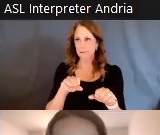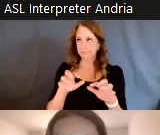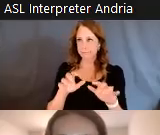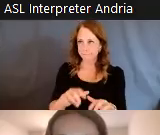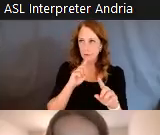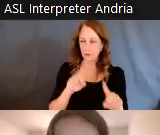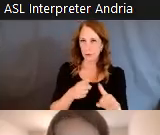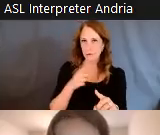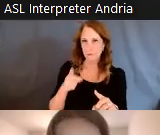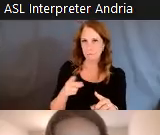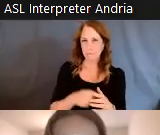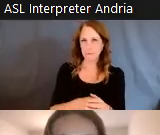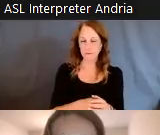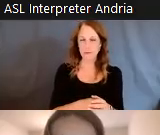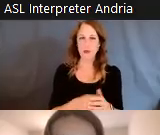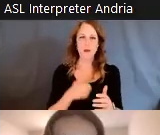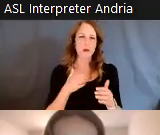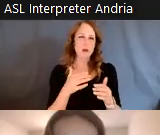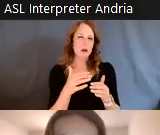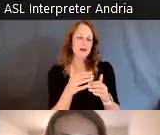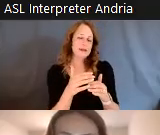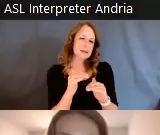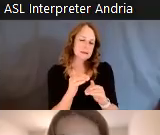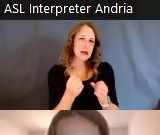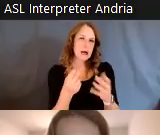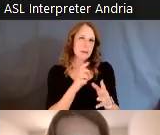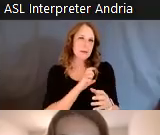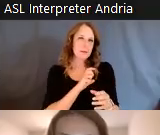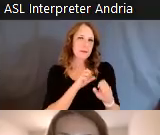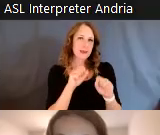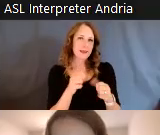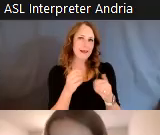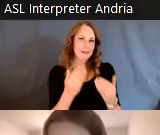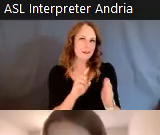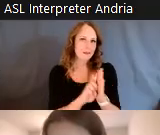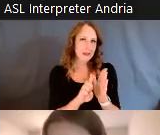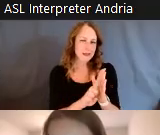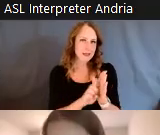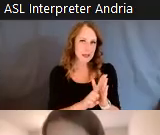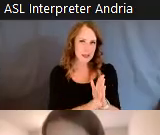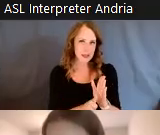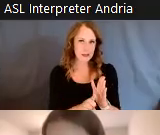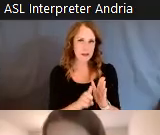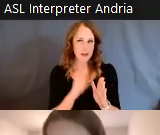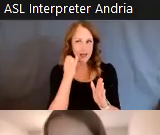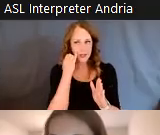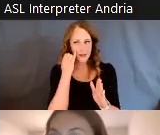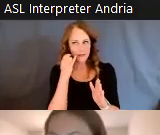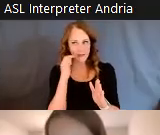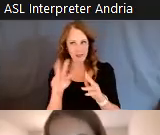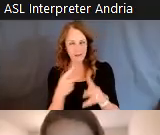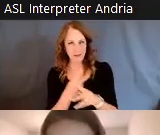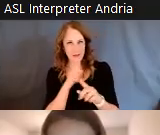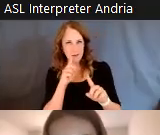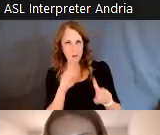violence. There are limitations to how much law enforcement can investigate this particular type of reporting, but they